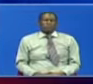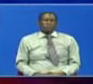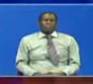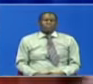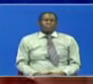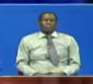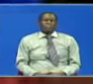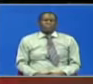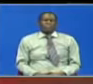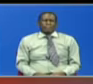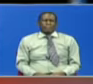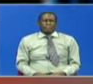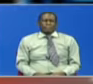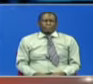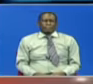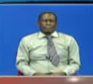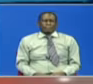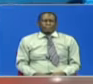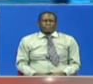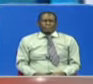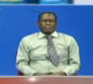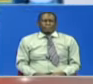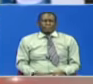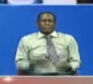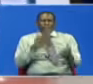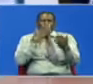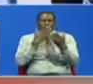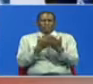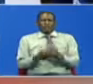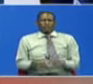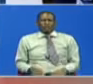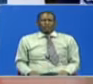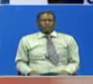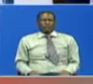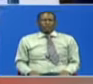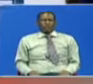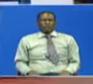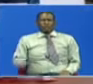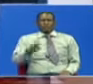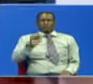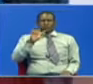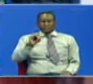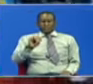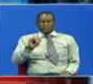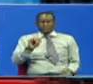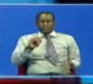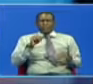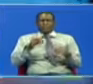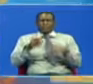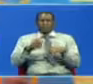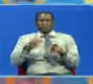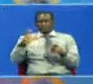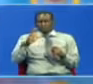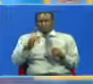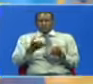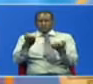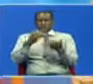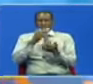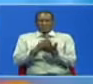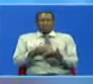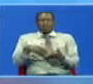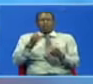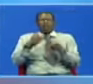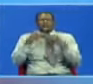Okay. Thank you. Sam Gituku, you need some details on